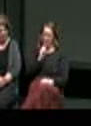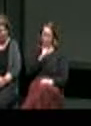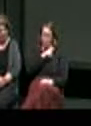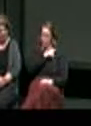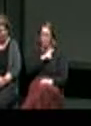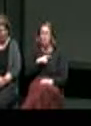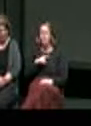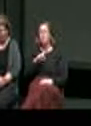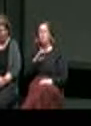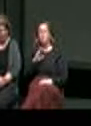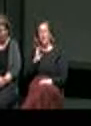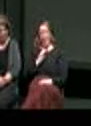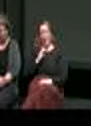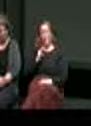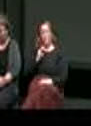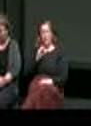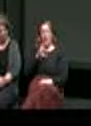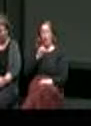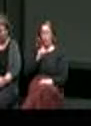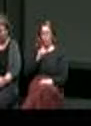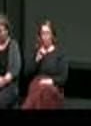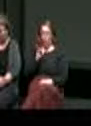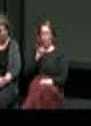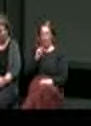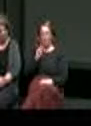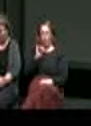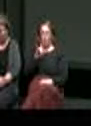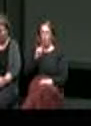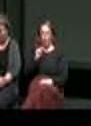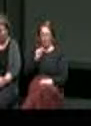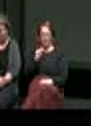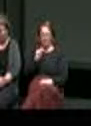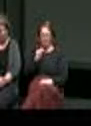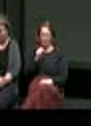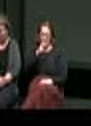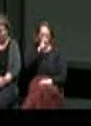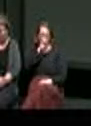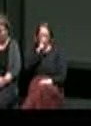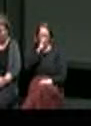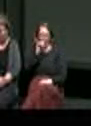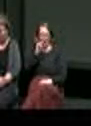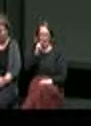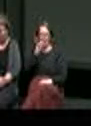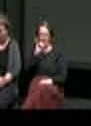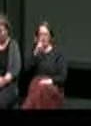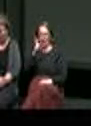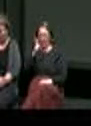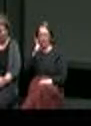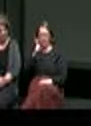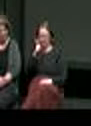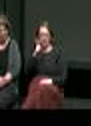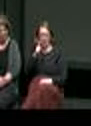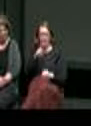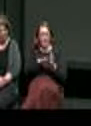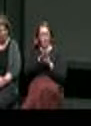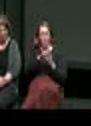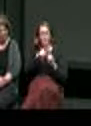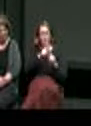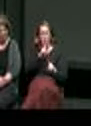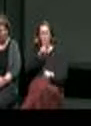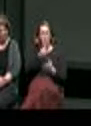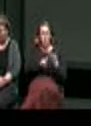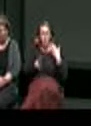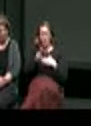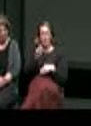was our macroinvertebrate index, which is used globally, was developed by a University of Akron graduate. Go Zips.